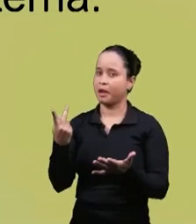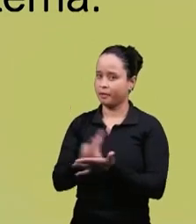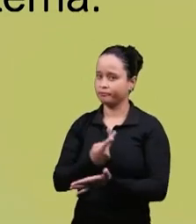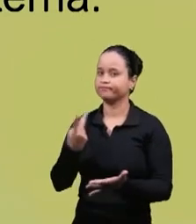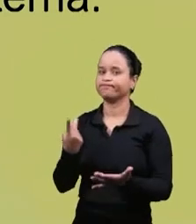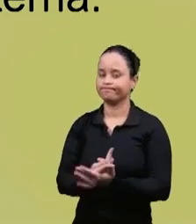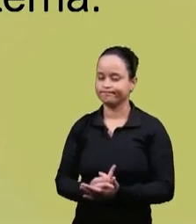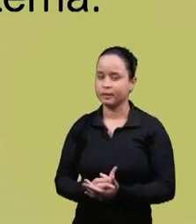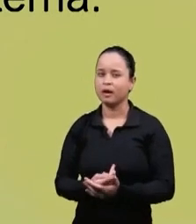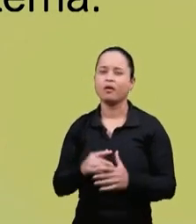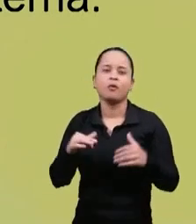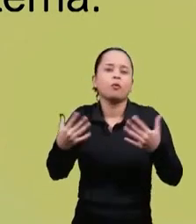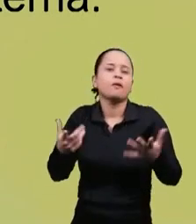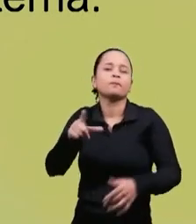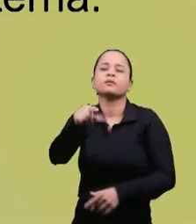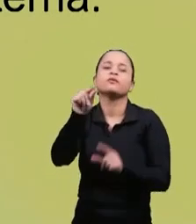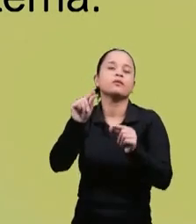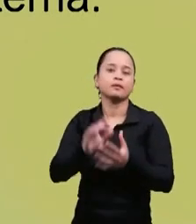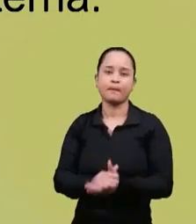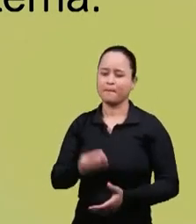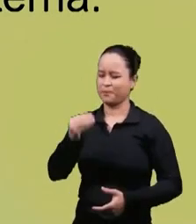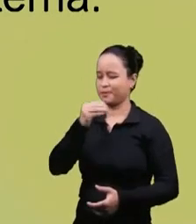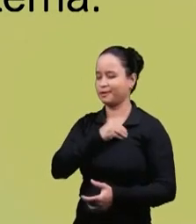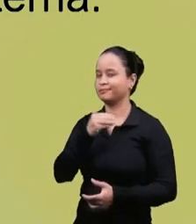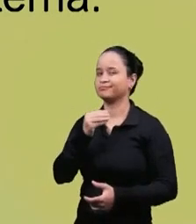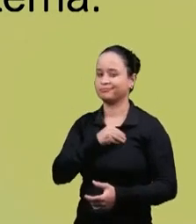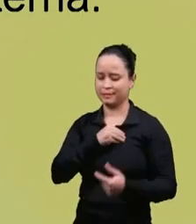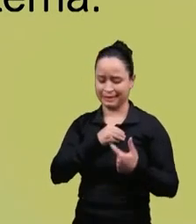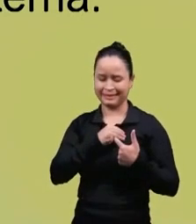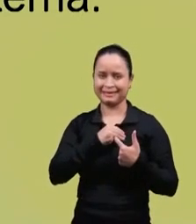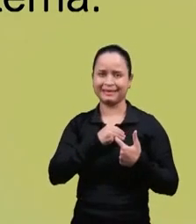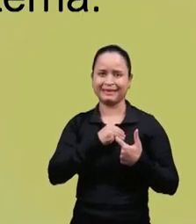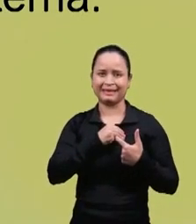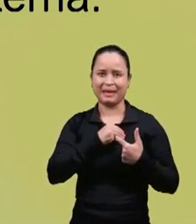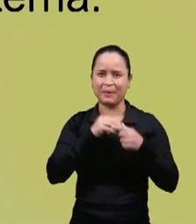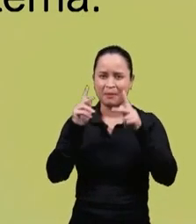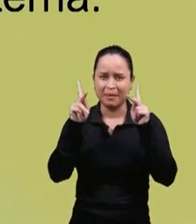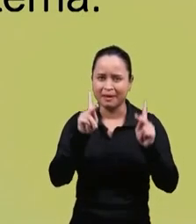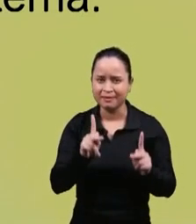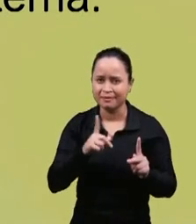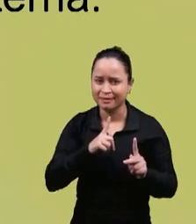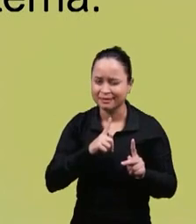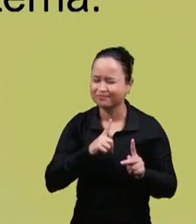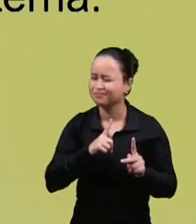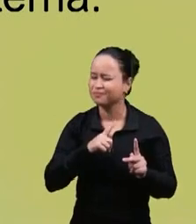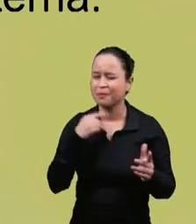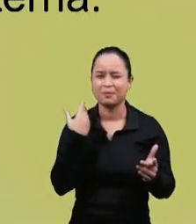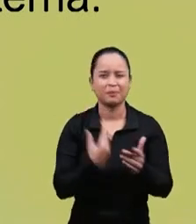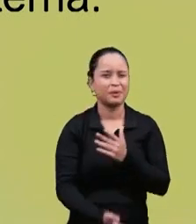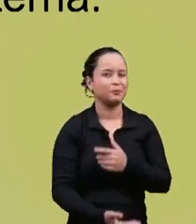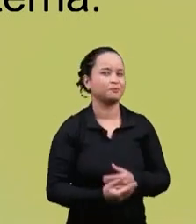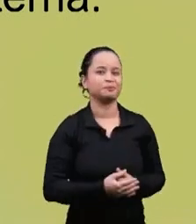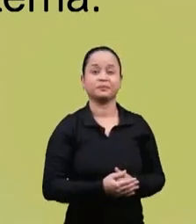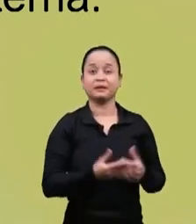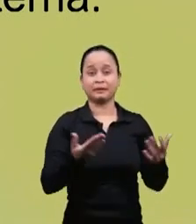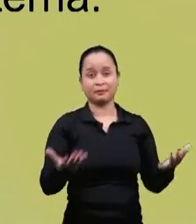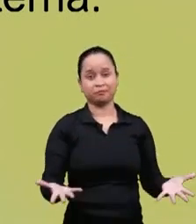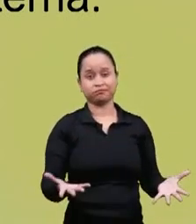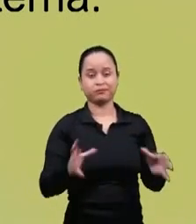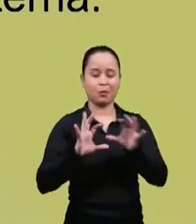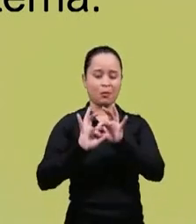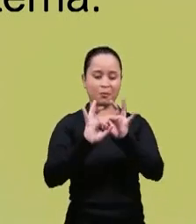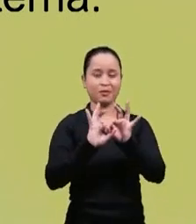sin. And because of that sin, there was a loss of peace in their hearts. They lost